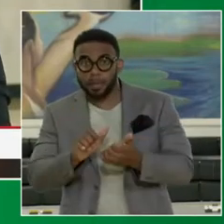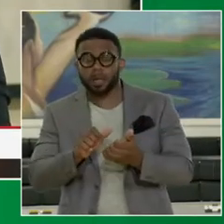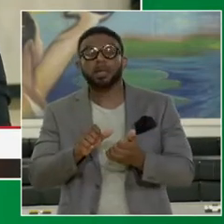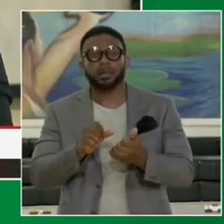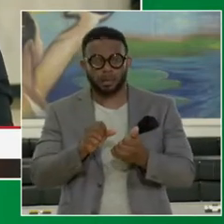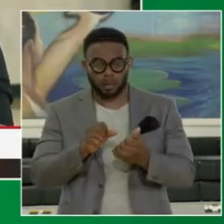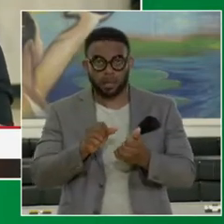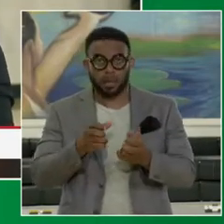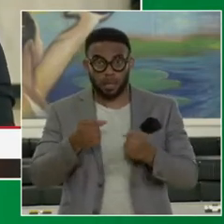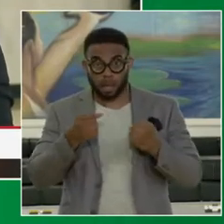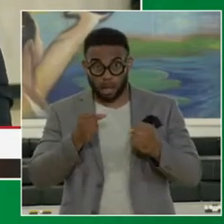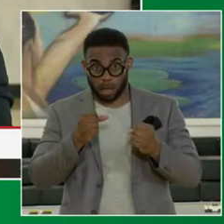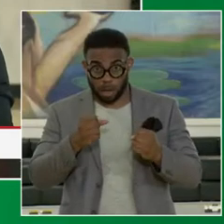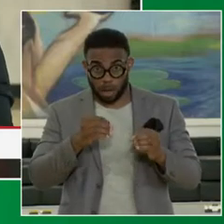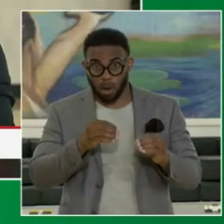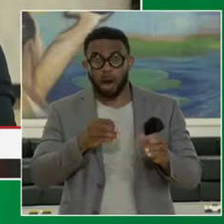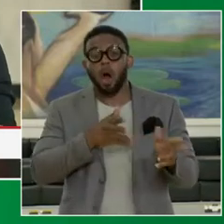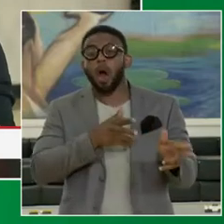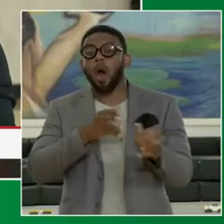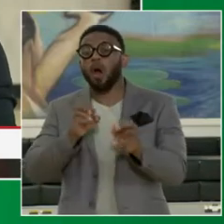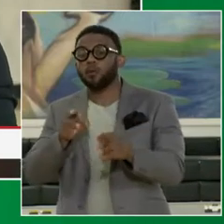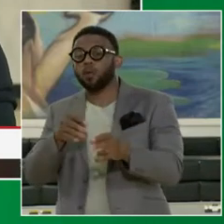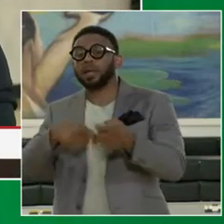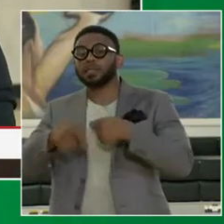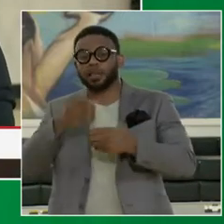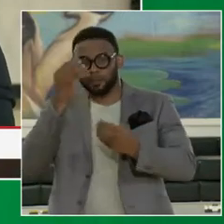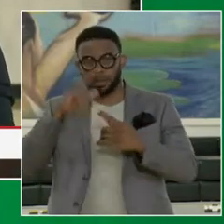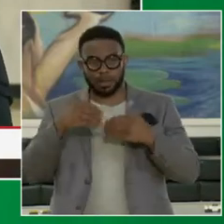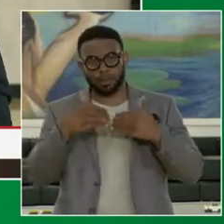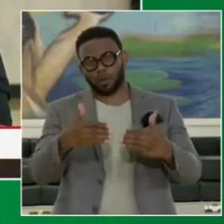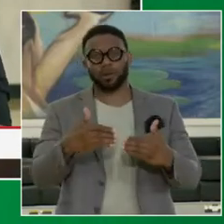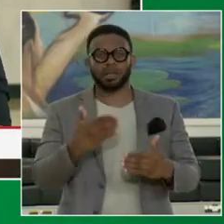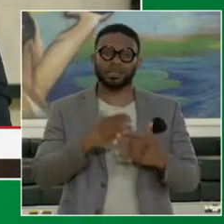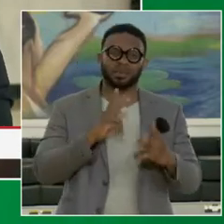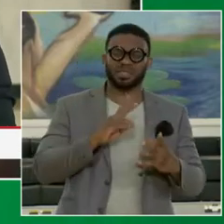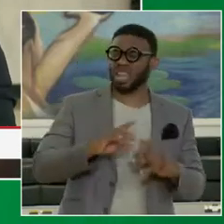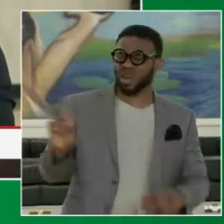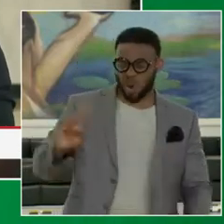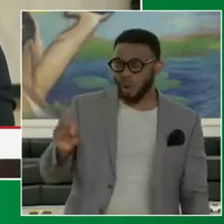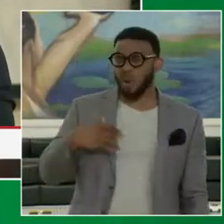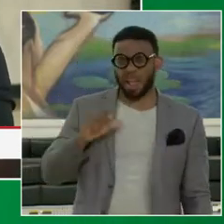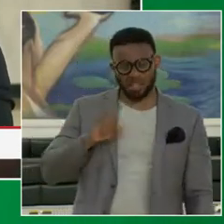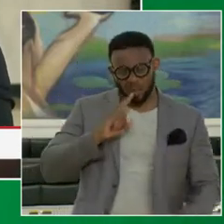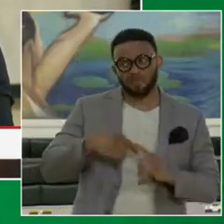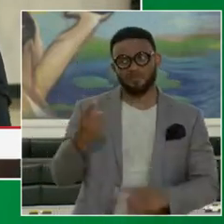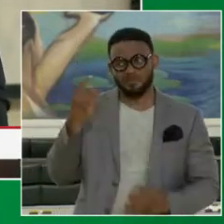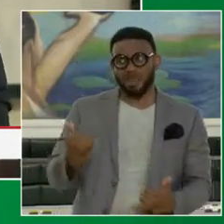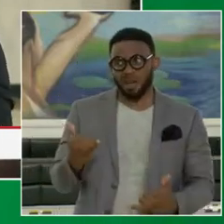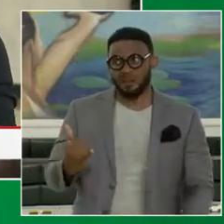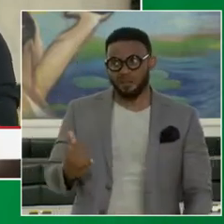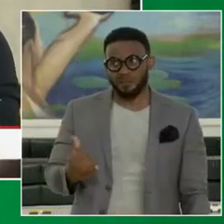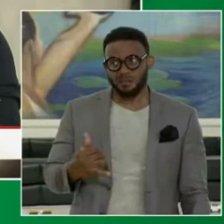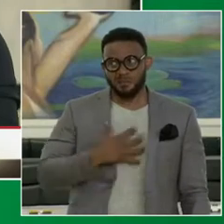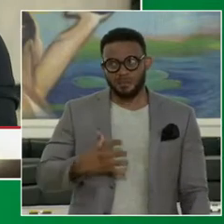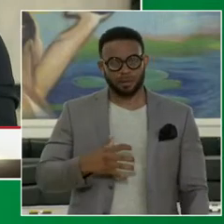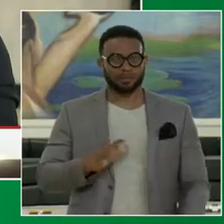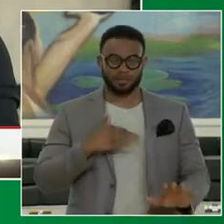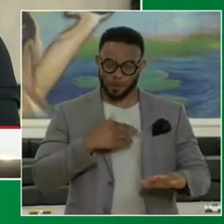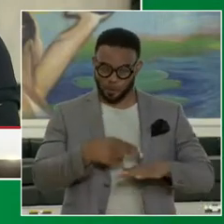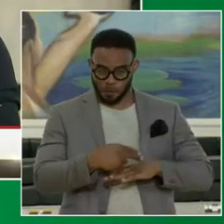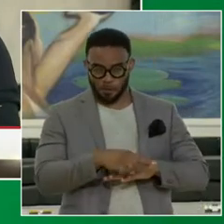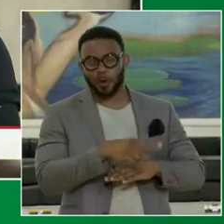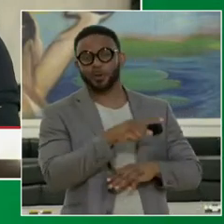will move on their own. Let's get them off the road, exchange information, you can move on. Some people say, no, I need to talk to somebody else, so we're going to defer that